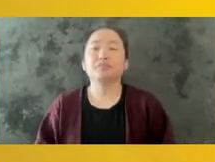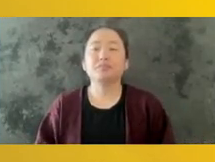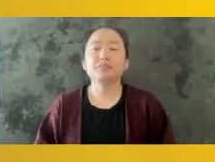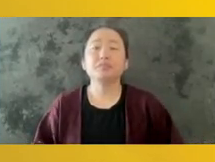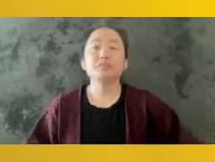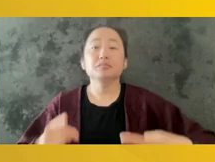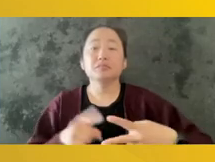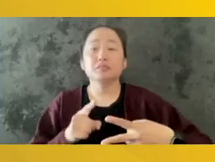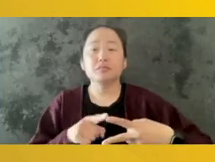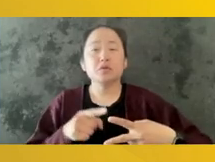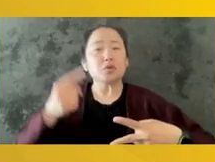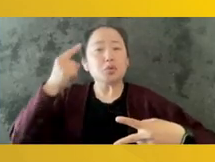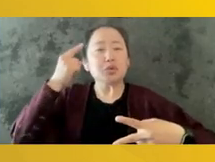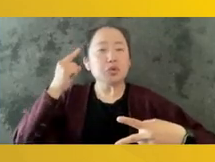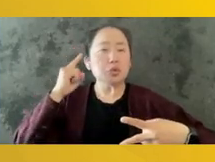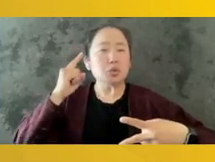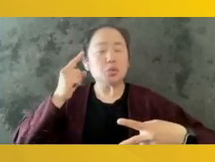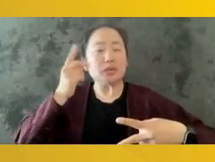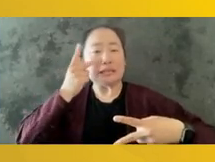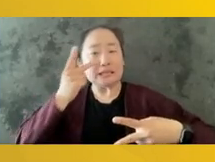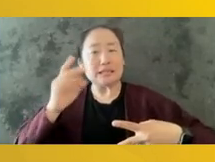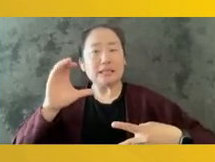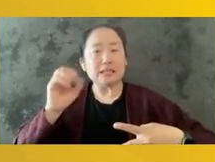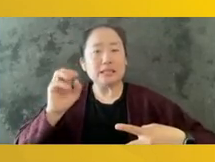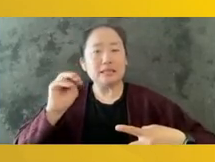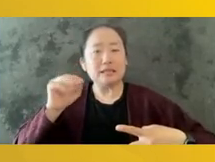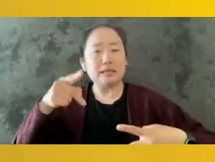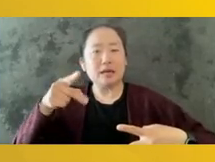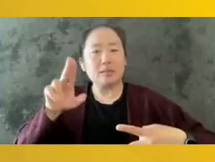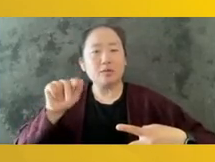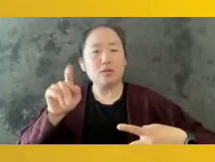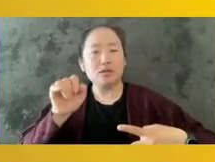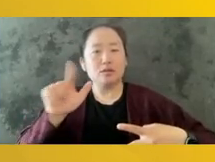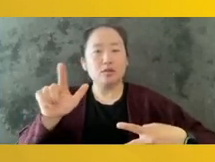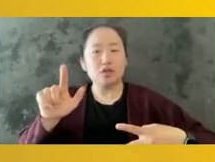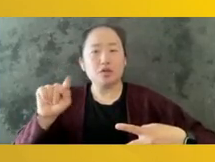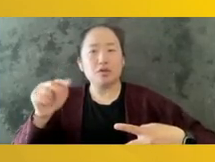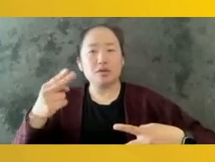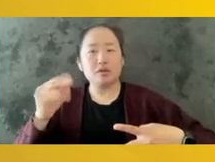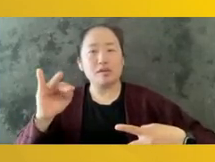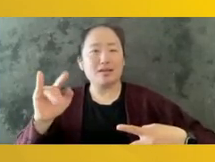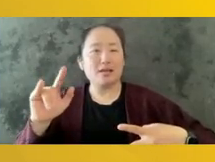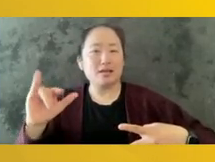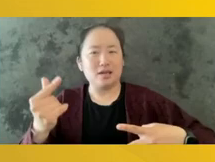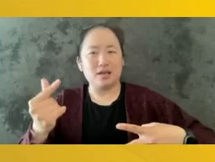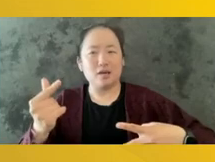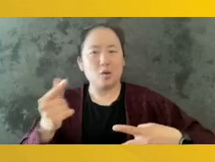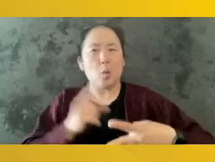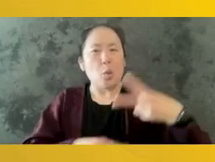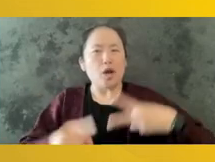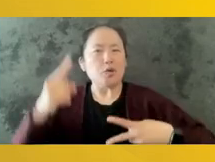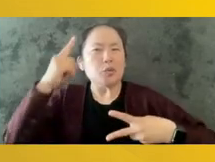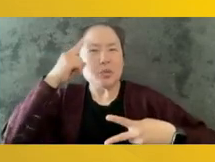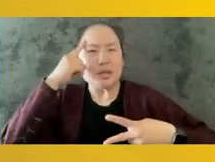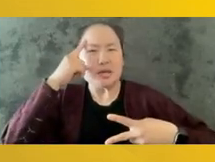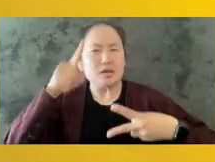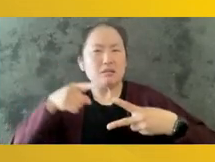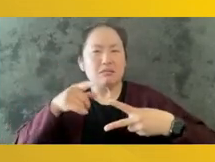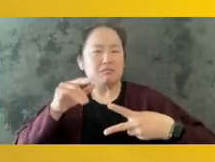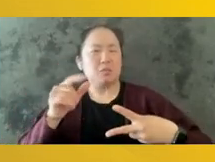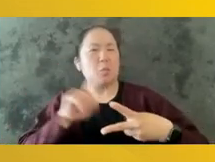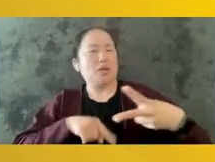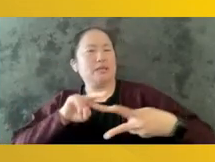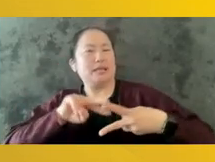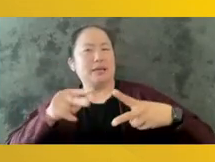hear computational thinking, and how, if at all, are you already integrating computational thinking into